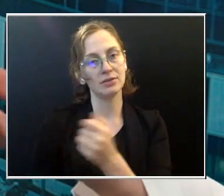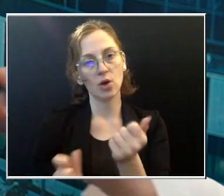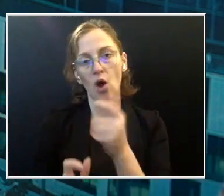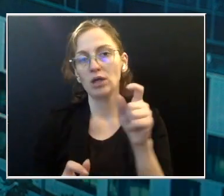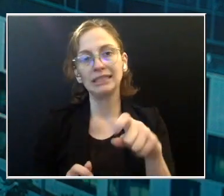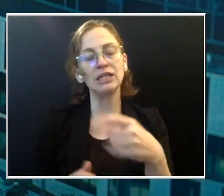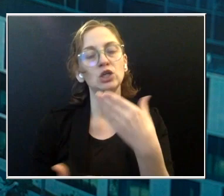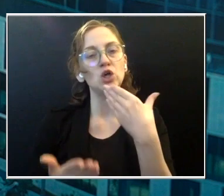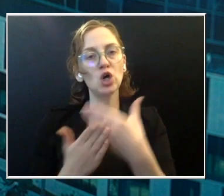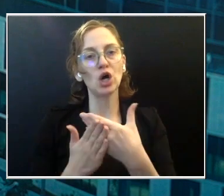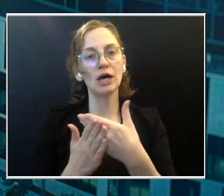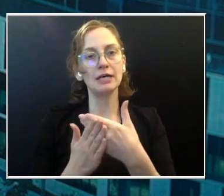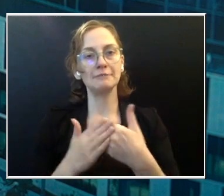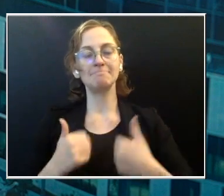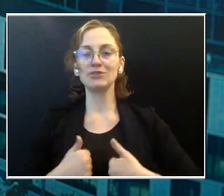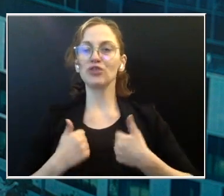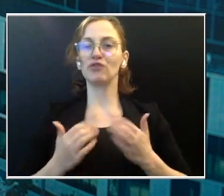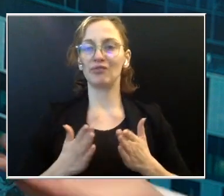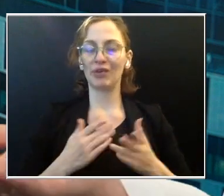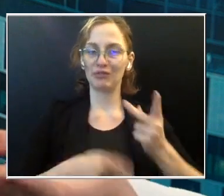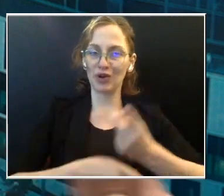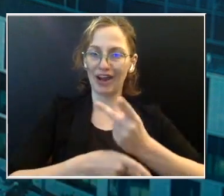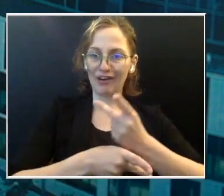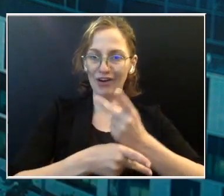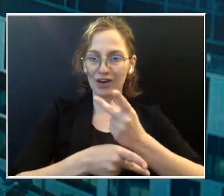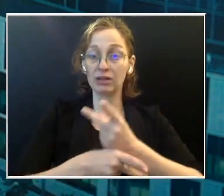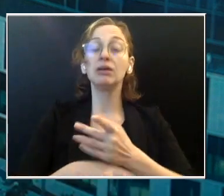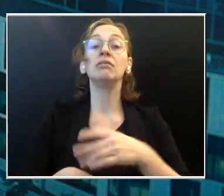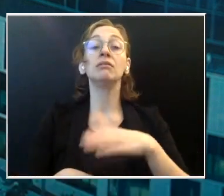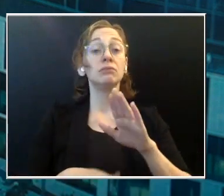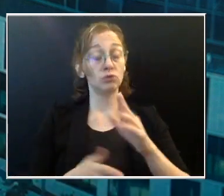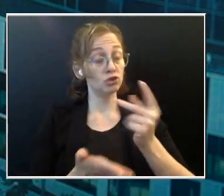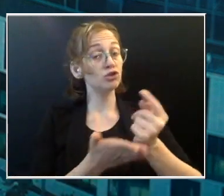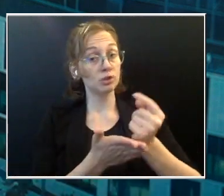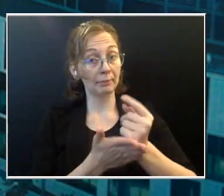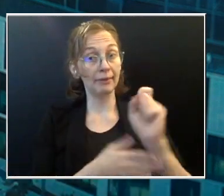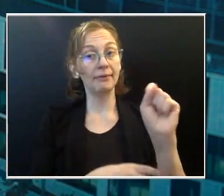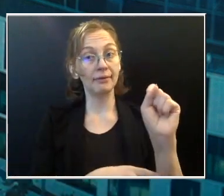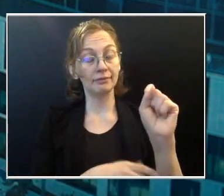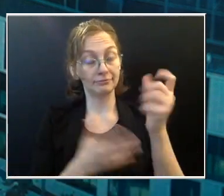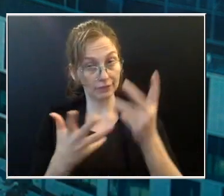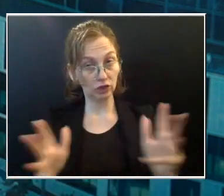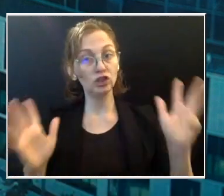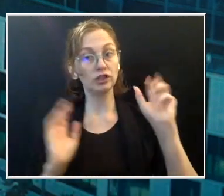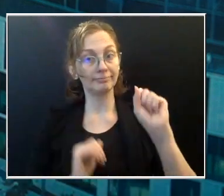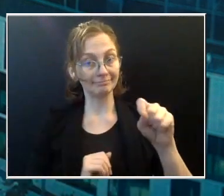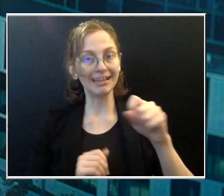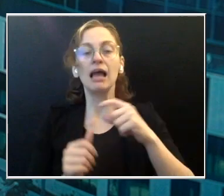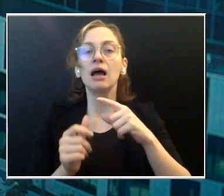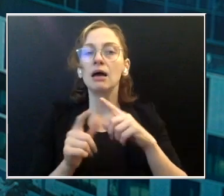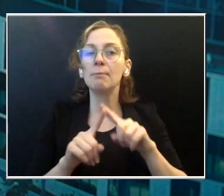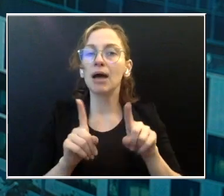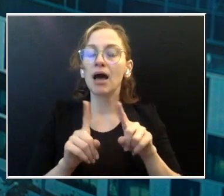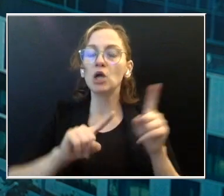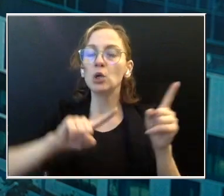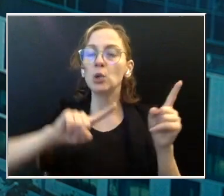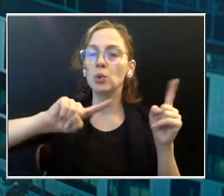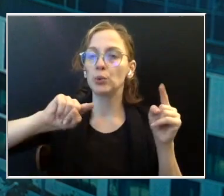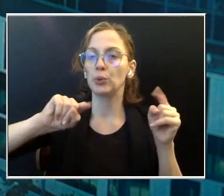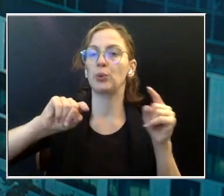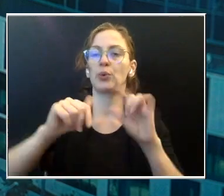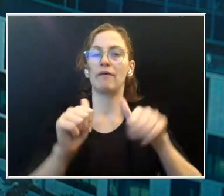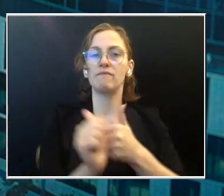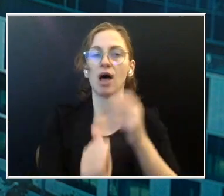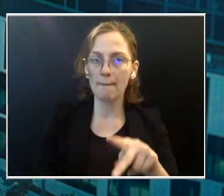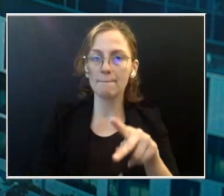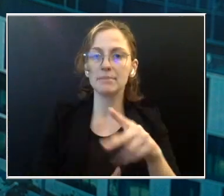then once you're done with your treatment, making sure you're doing your follow-ups, like how you're so diligent, and having a really good survivorship team that notices this isn't right, we